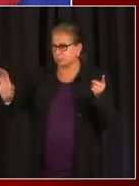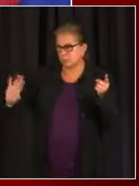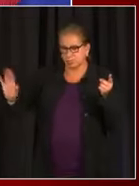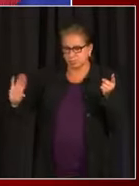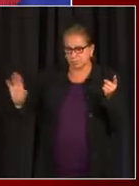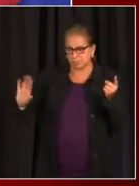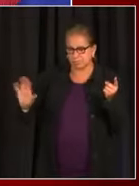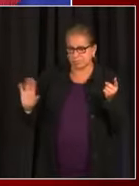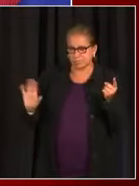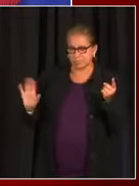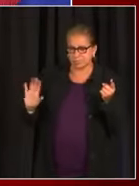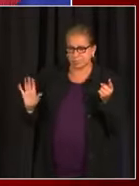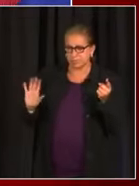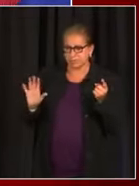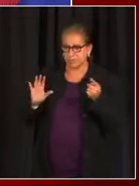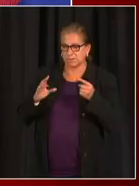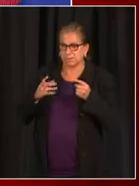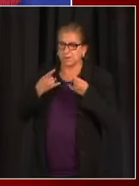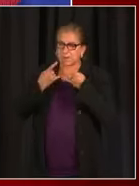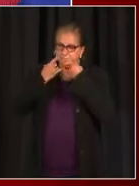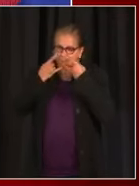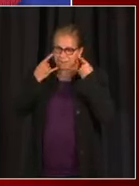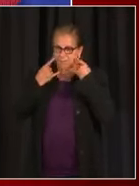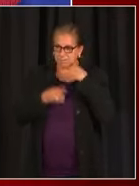masking indoors.